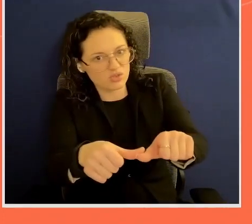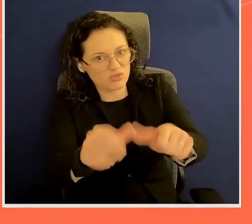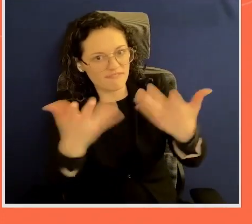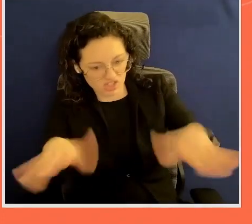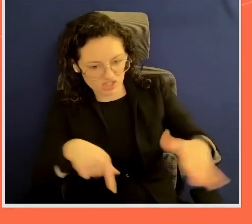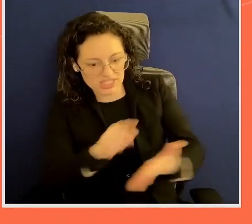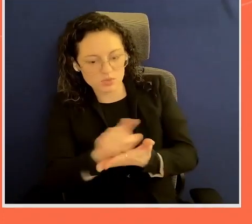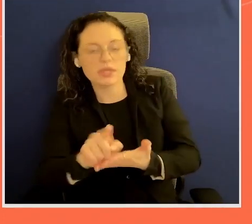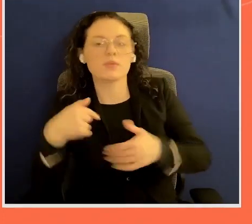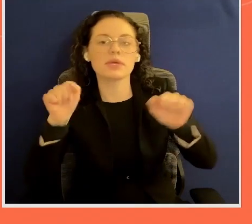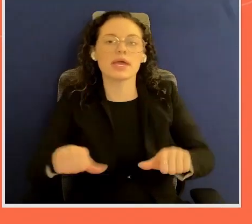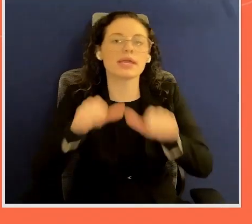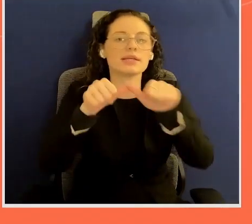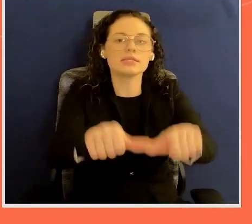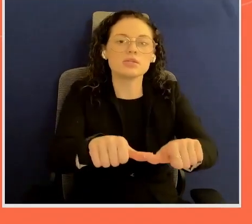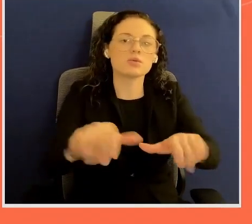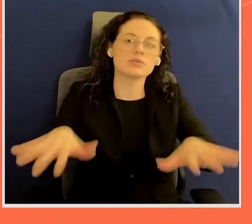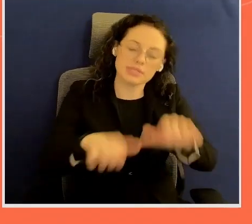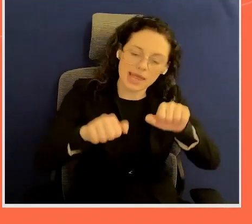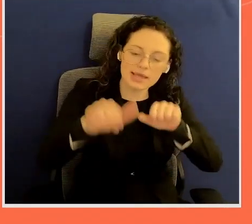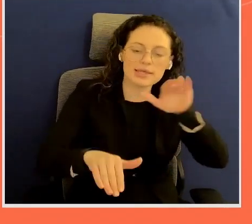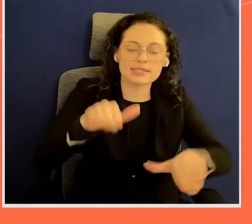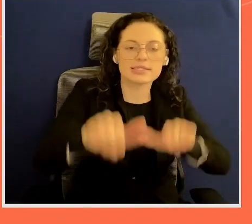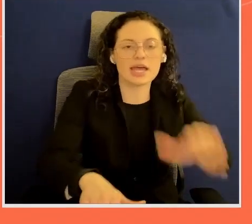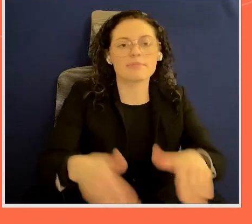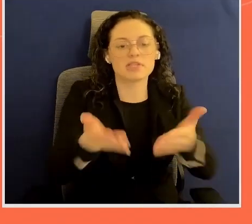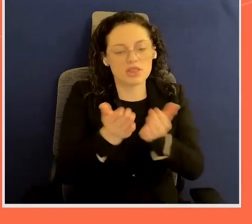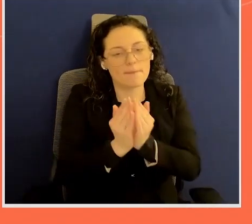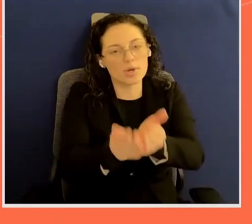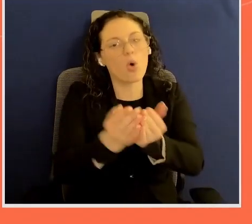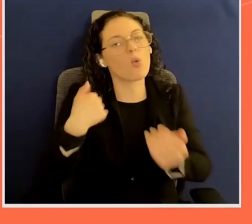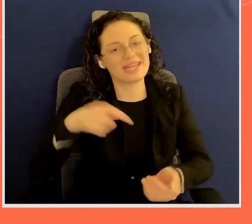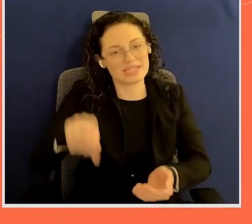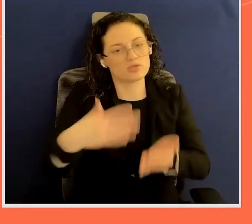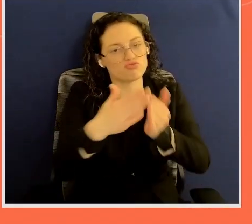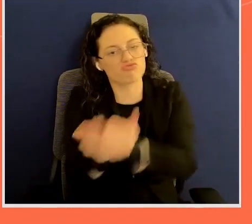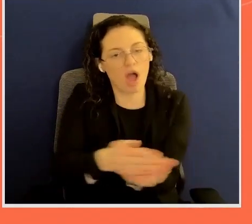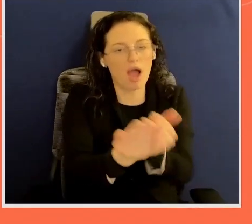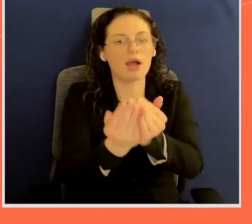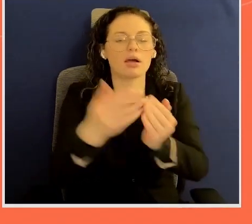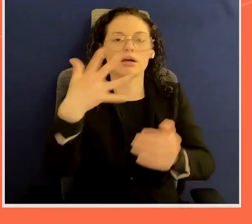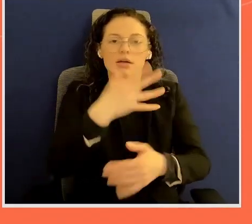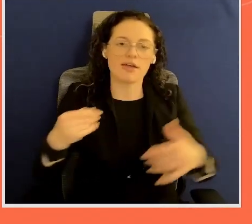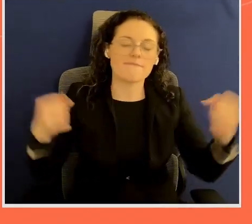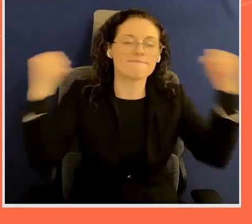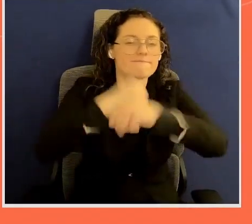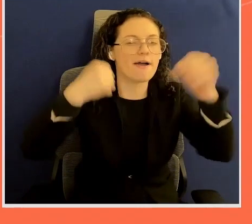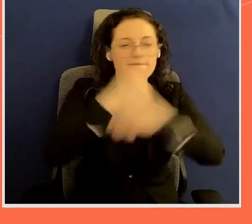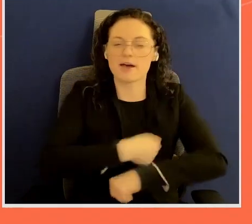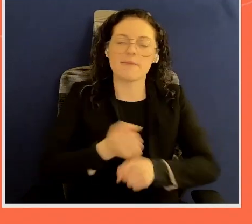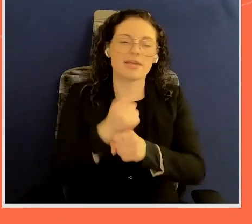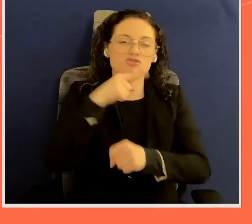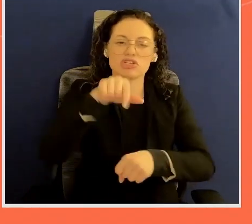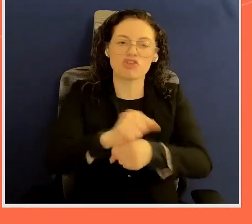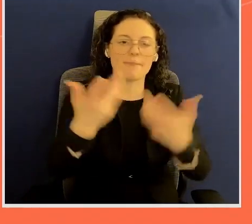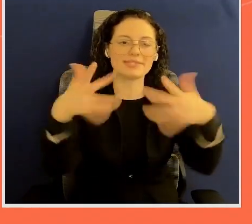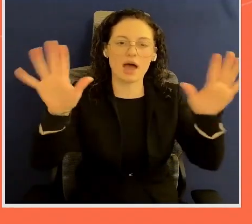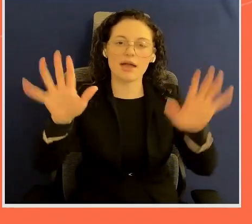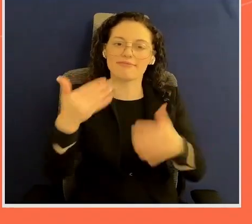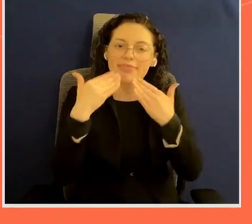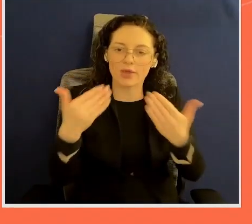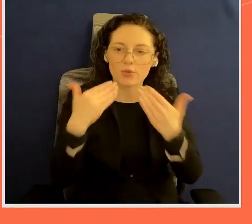wrote very clearly, our house is already on fire. And that's too literal. In the tundra, in Siberia, in places